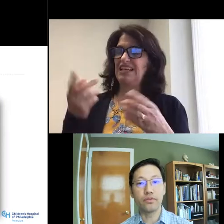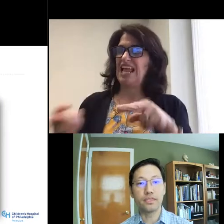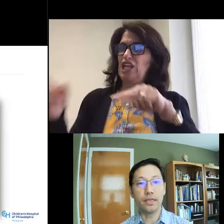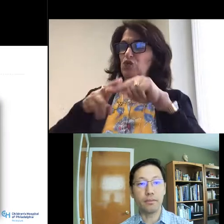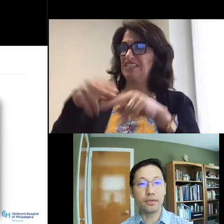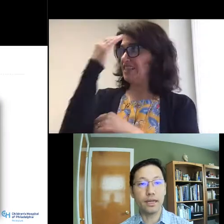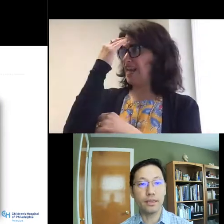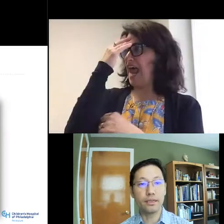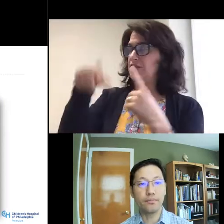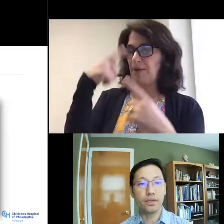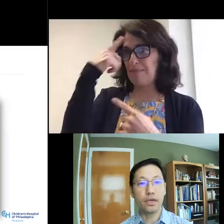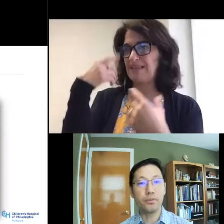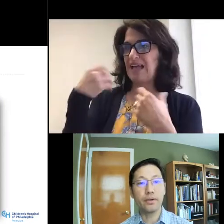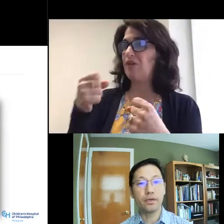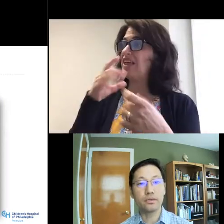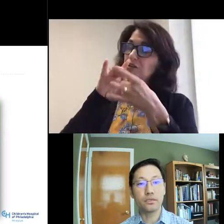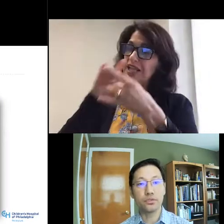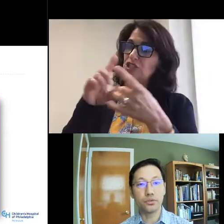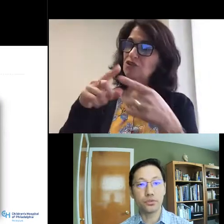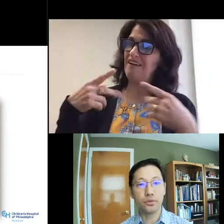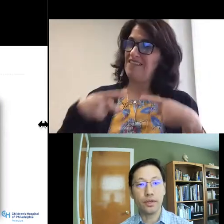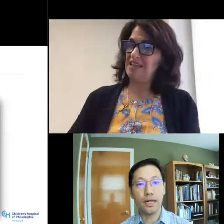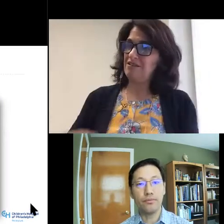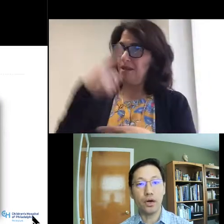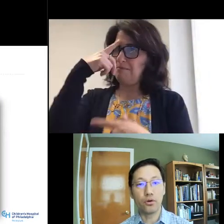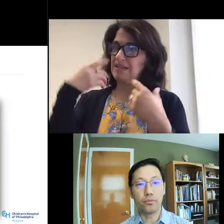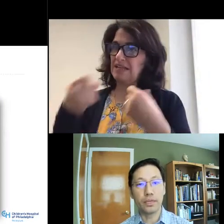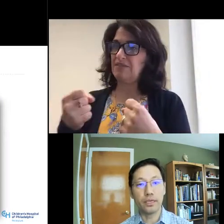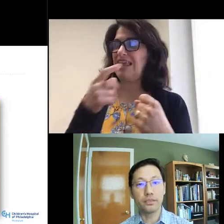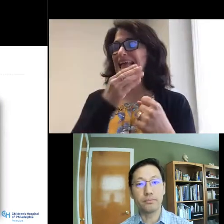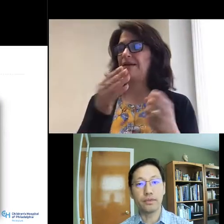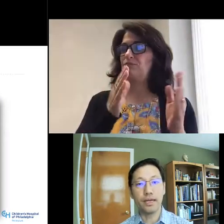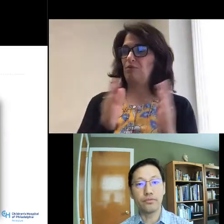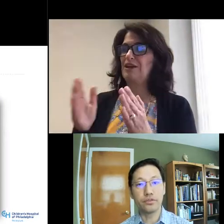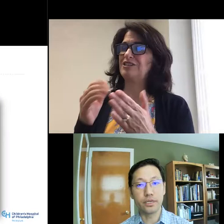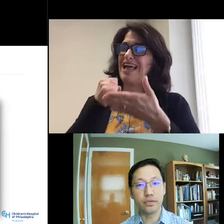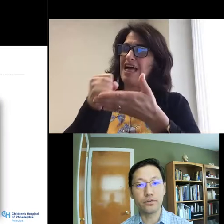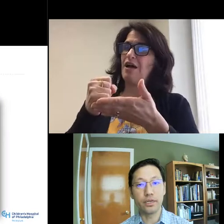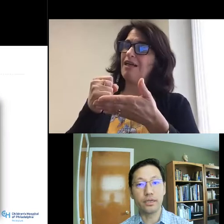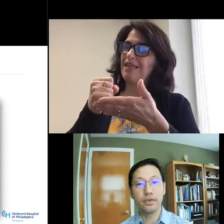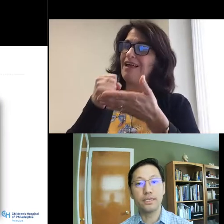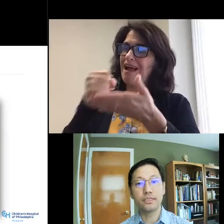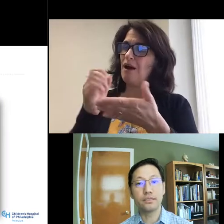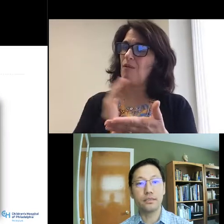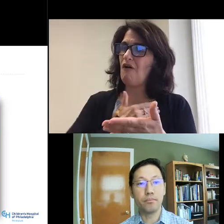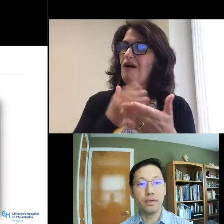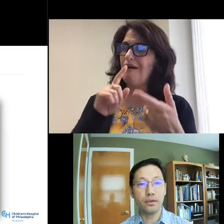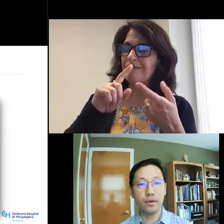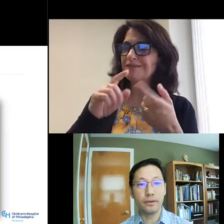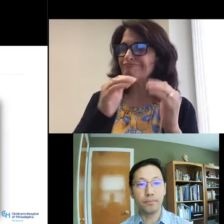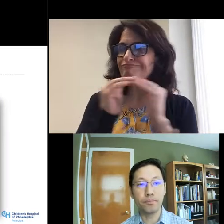between physical and mental health, and preparing us to help our peers. Mental health first aid training teaches